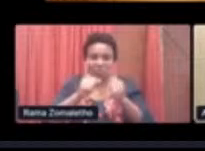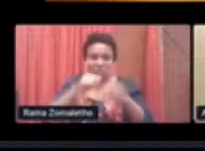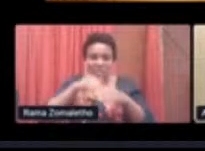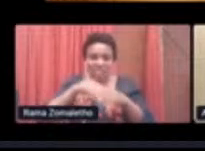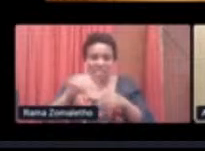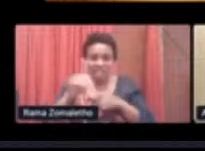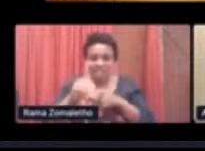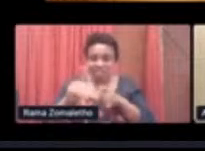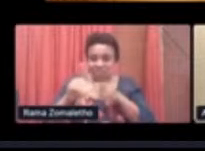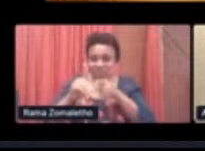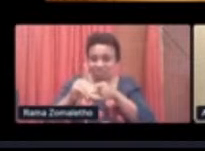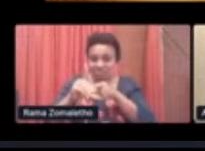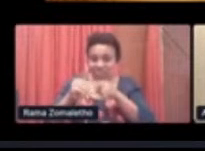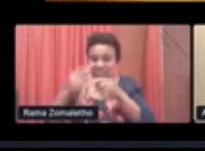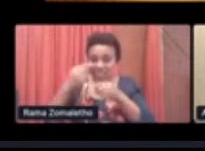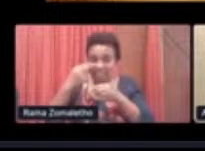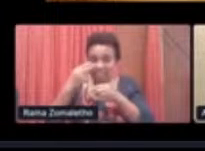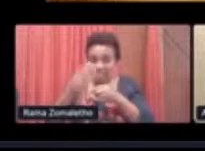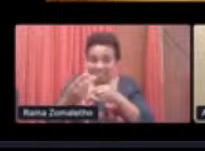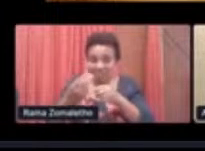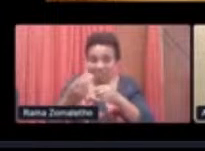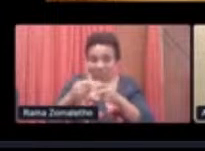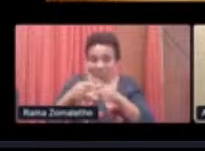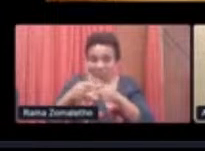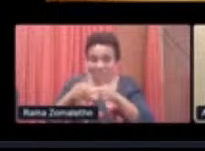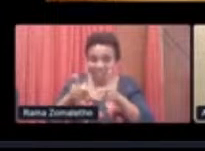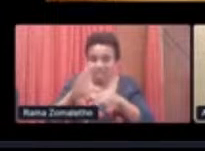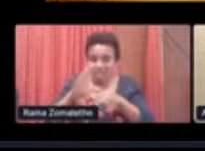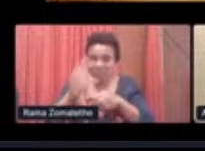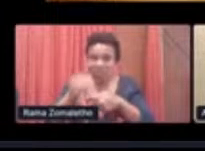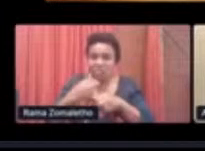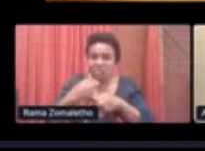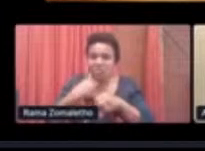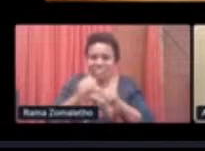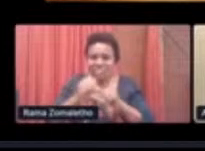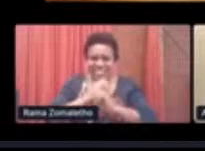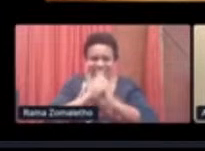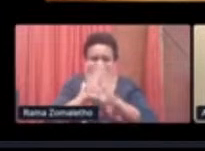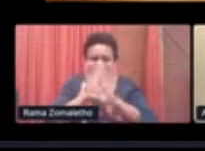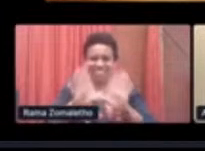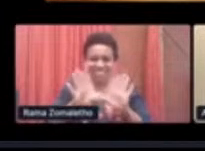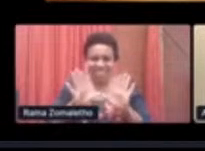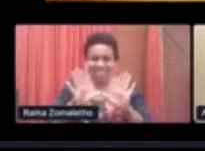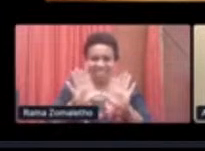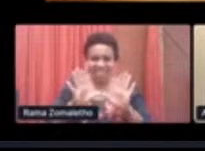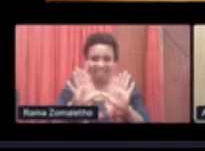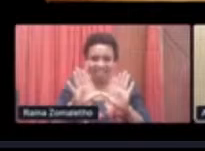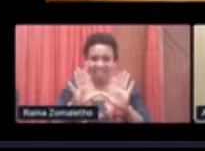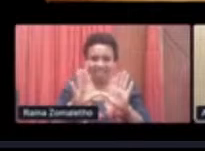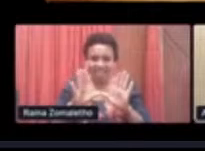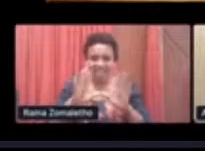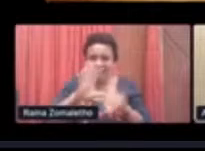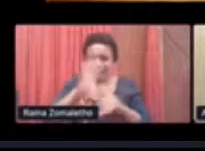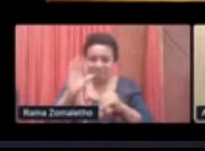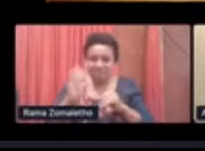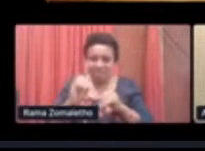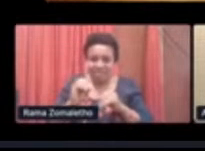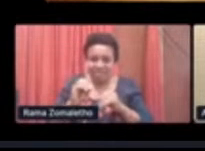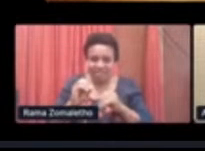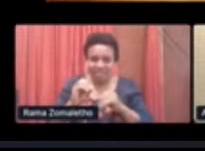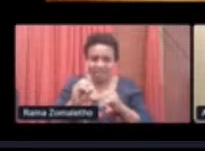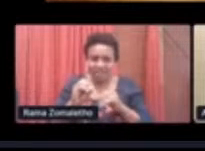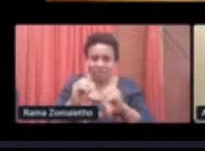see from the beginning, the African Union is very clear with regard to Africa and the diaspora. And we consider